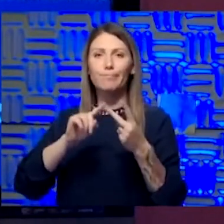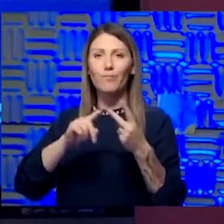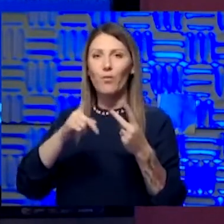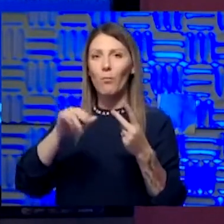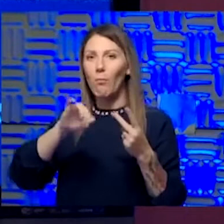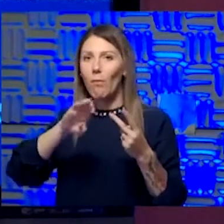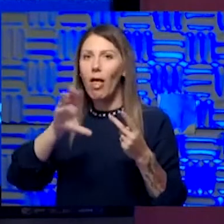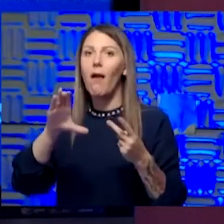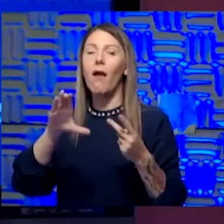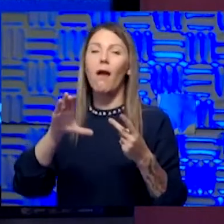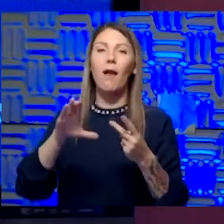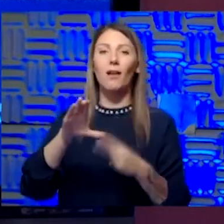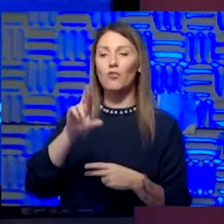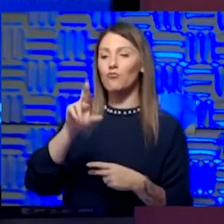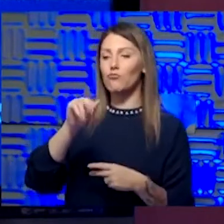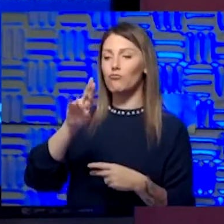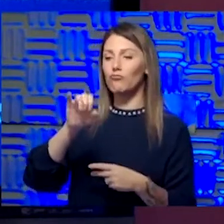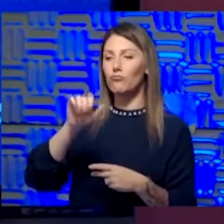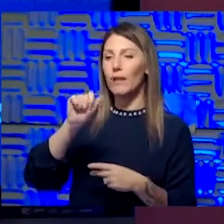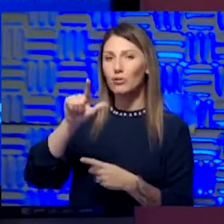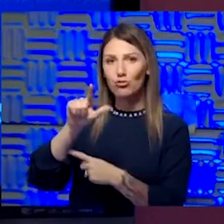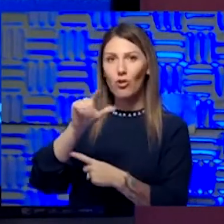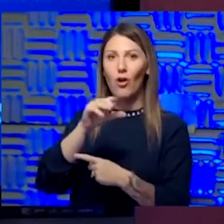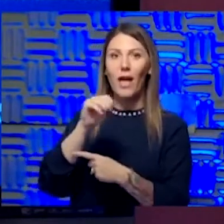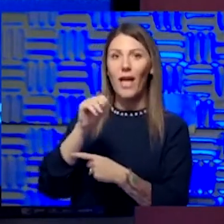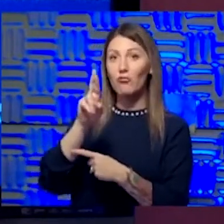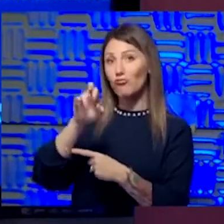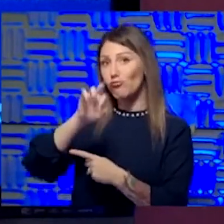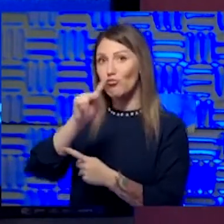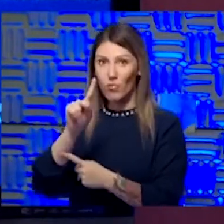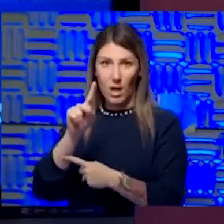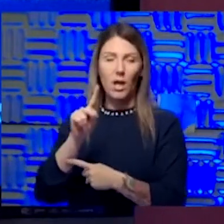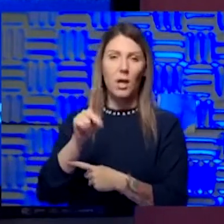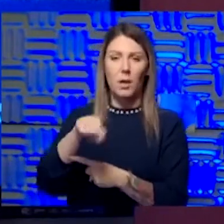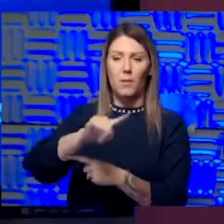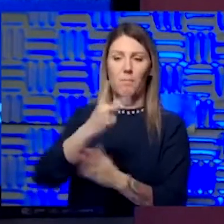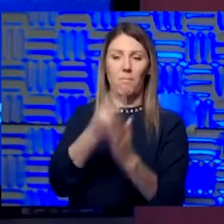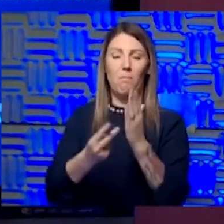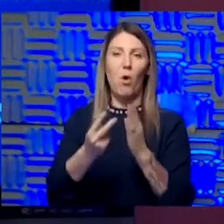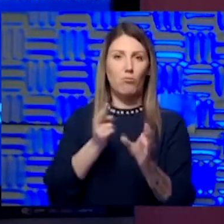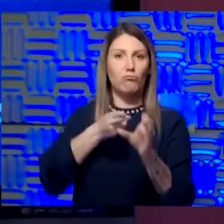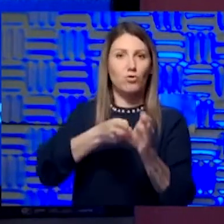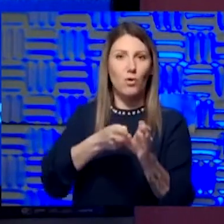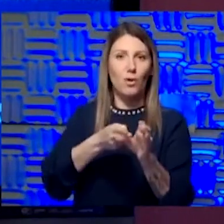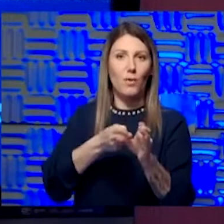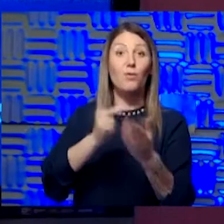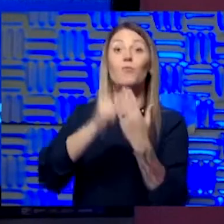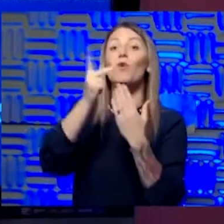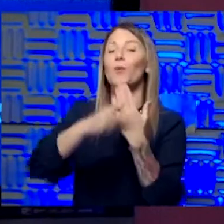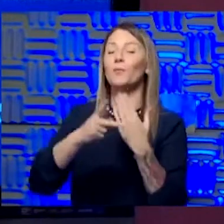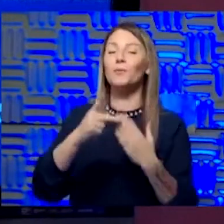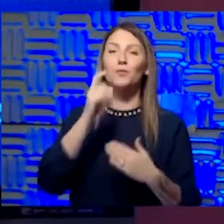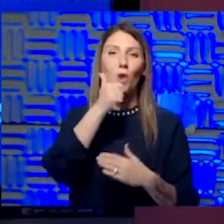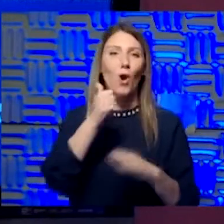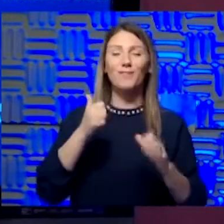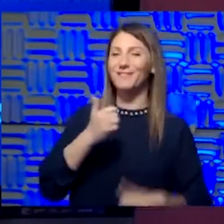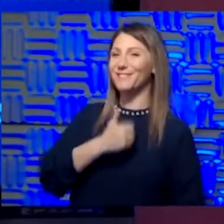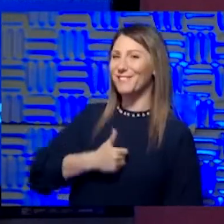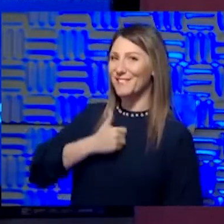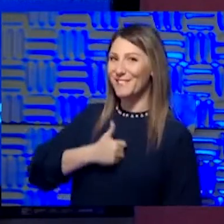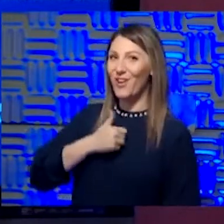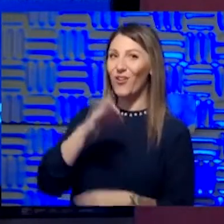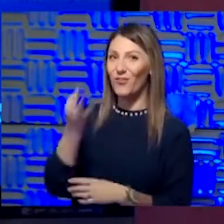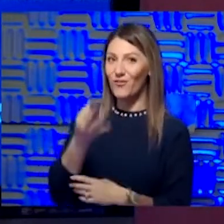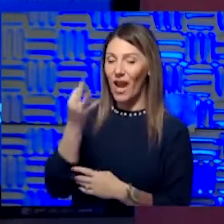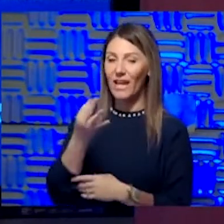testing program, and Rick Coldery, VP of Ancillary Services, will all be on the program. And then on Friday, Jessica